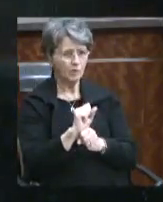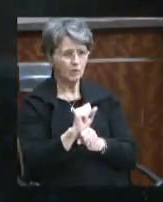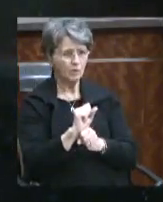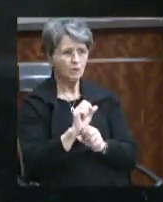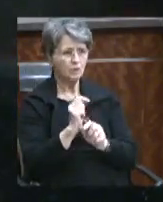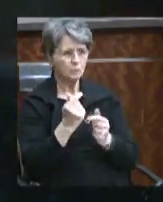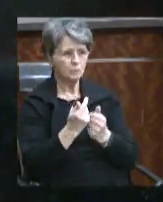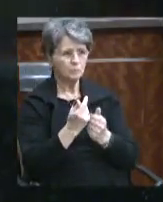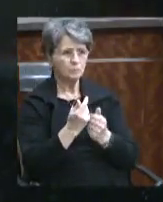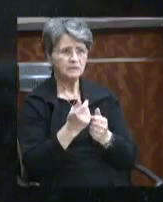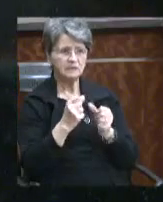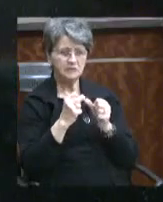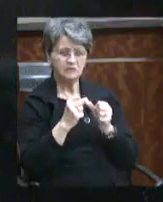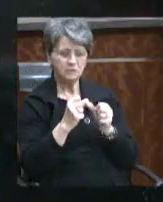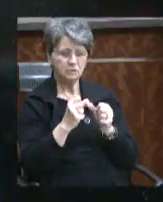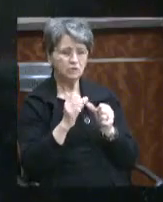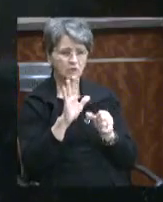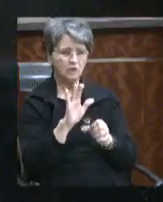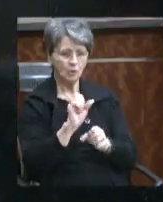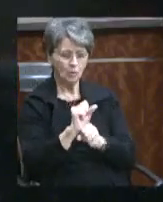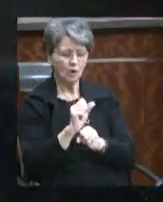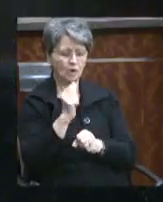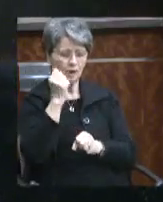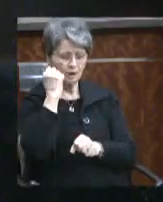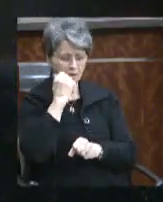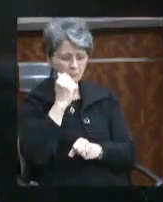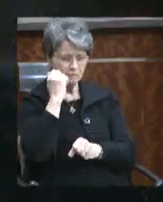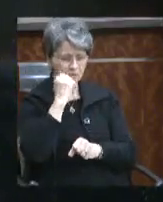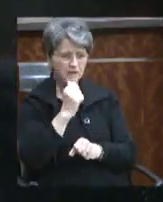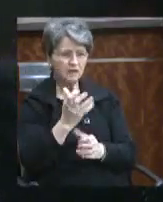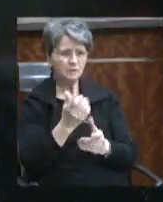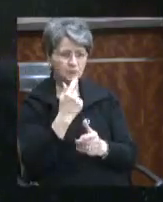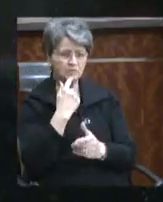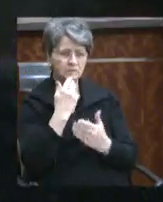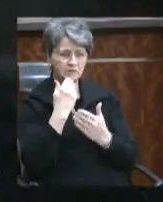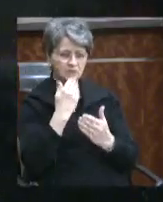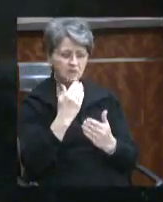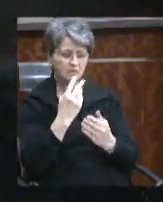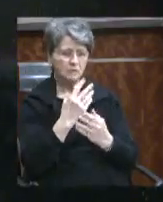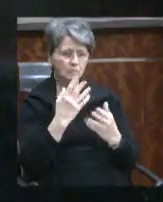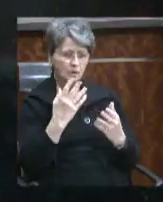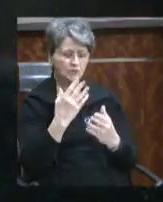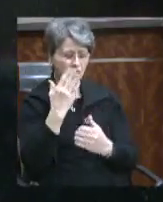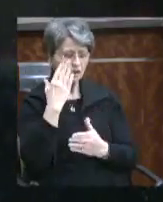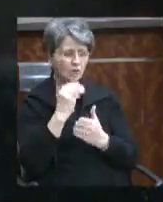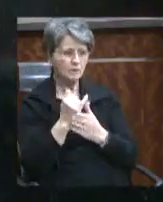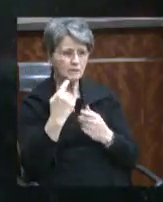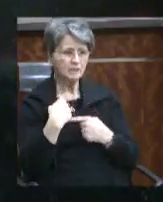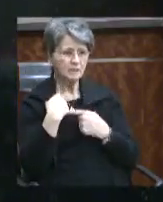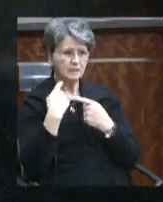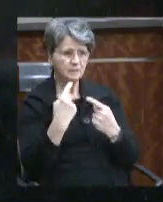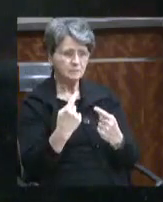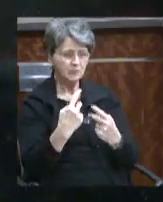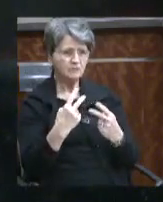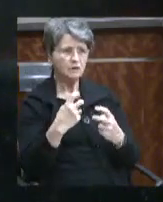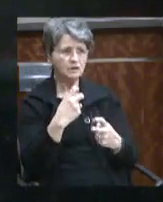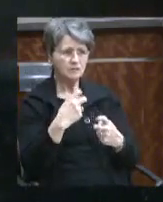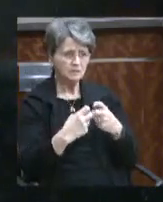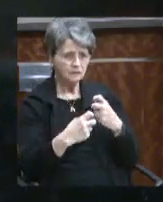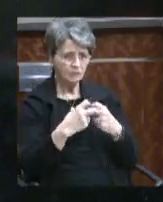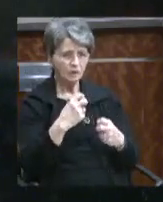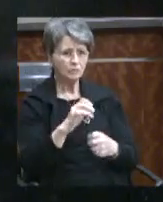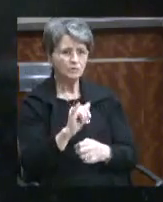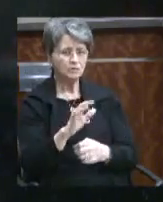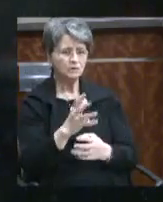to be out there every day, and I want to thank them for their continued service. I know it's been very tough and difficult, but I want to thank our police department